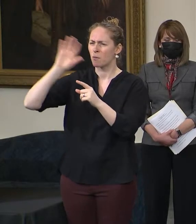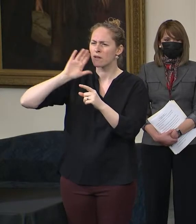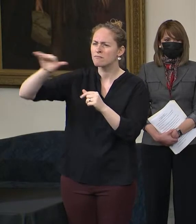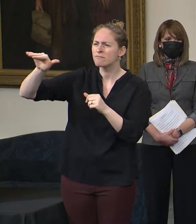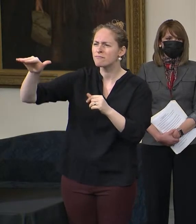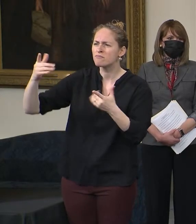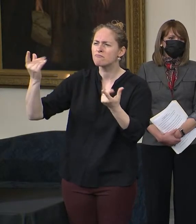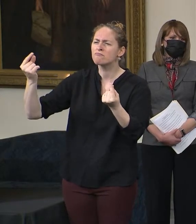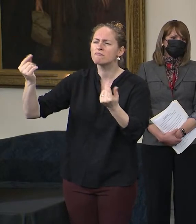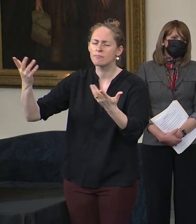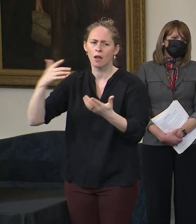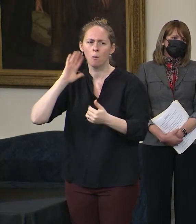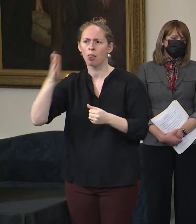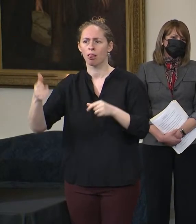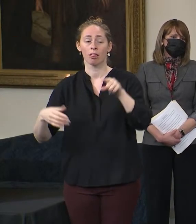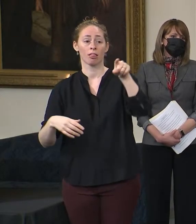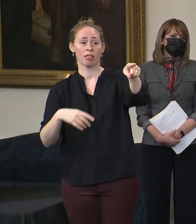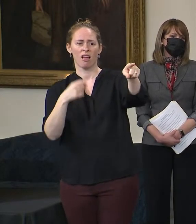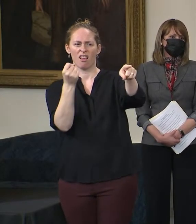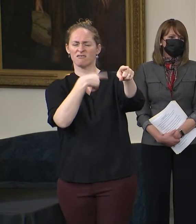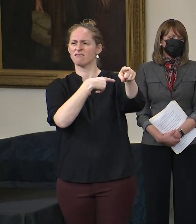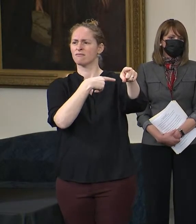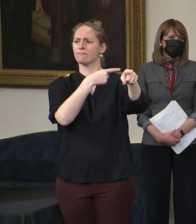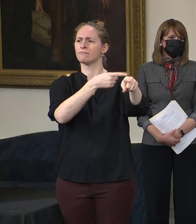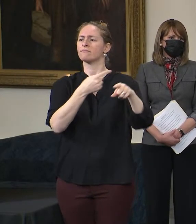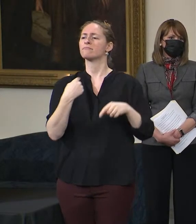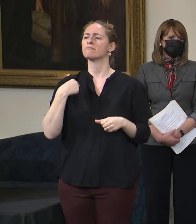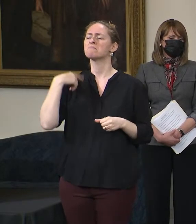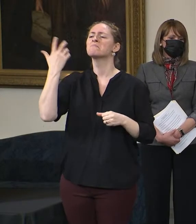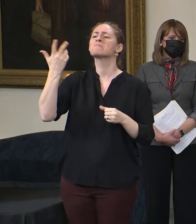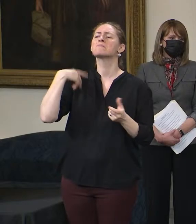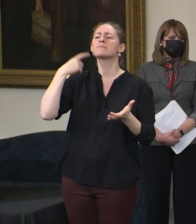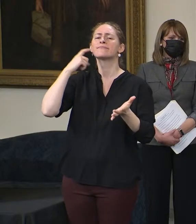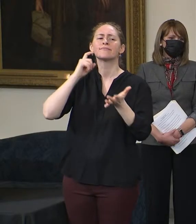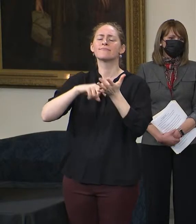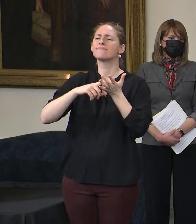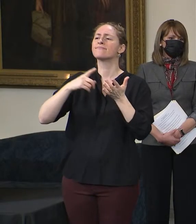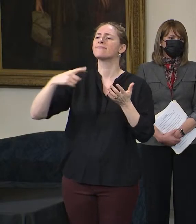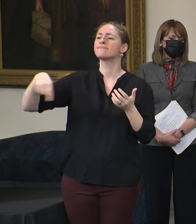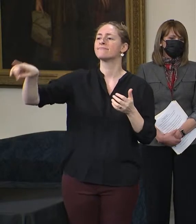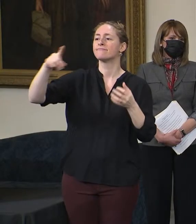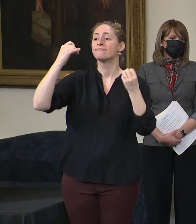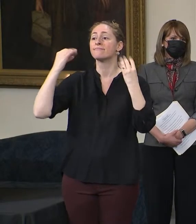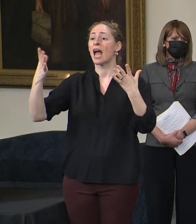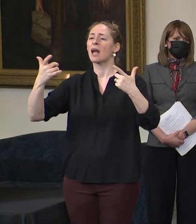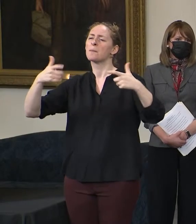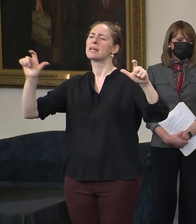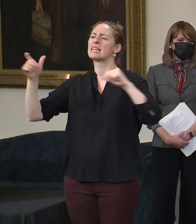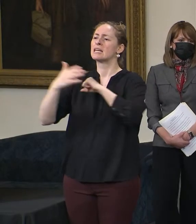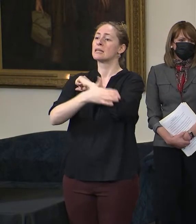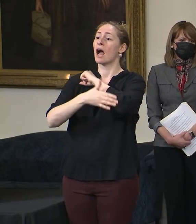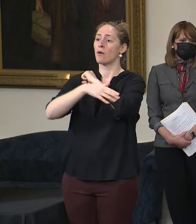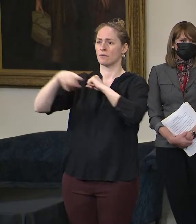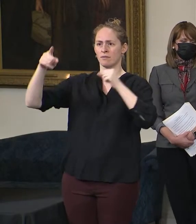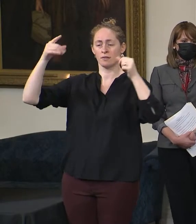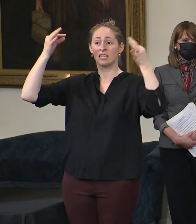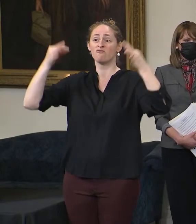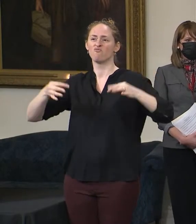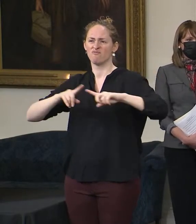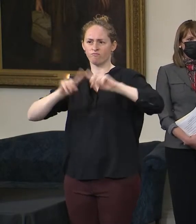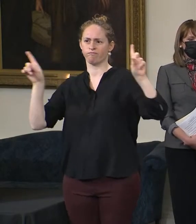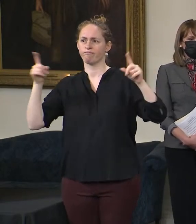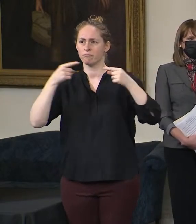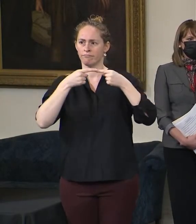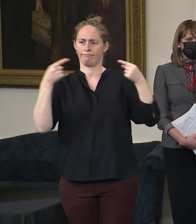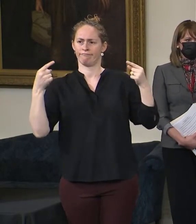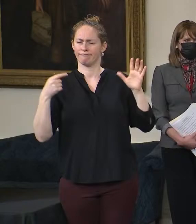that there are a number of jurisdictions, larger jurisdictions, making their own decisions and going a different way than you are their decisions? I wouldn't say they're going